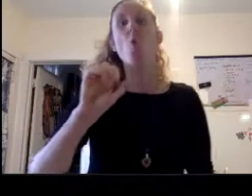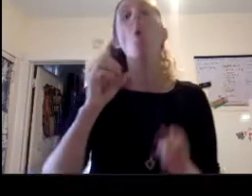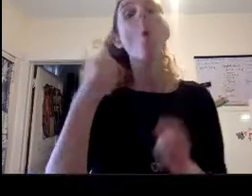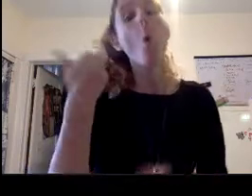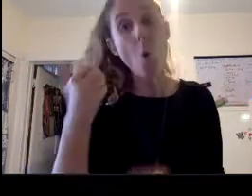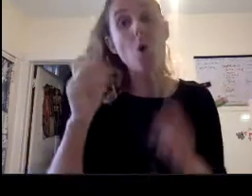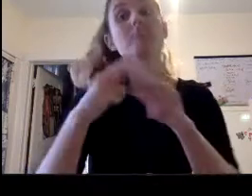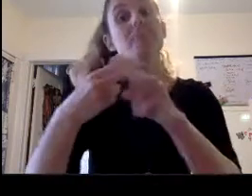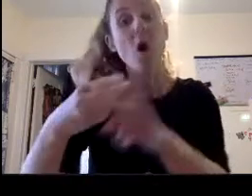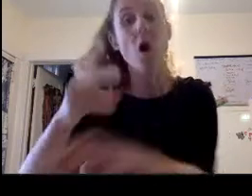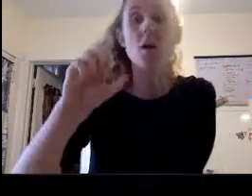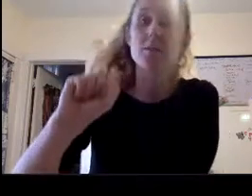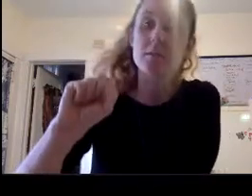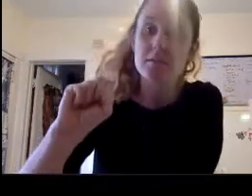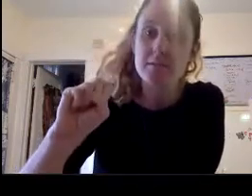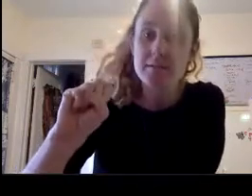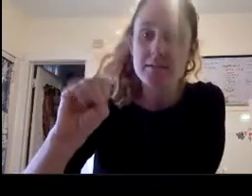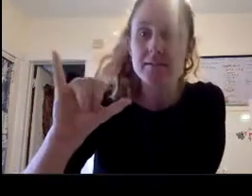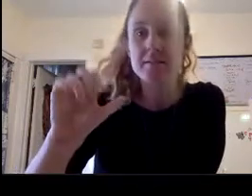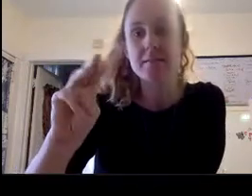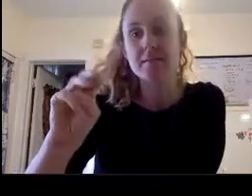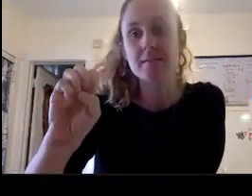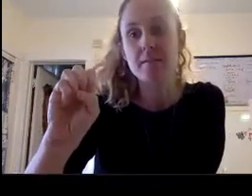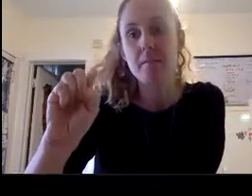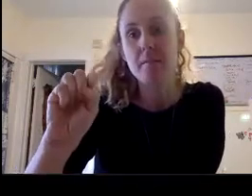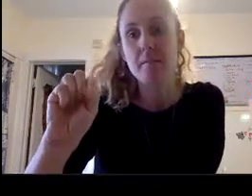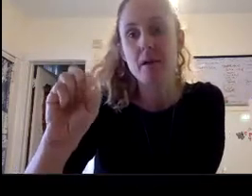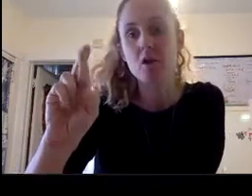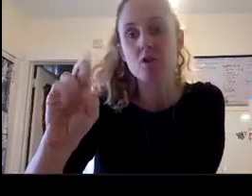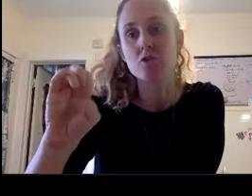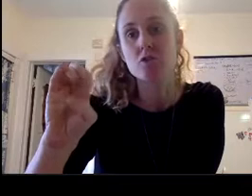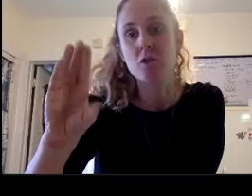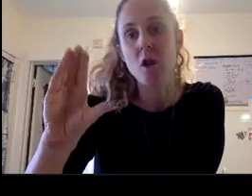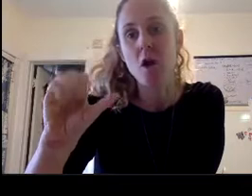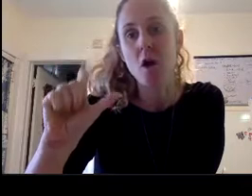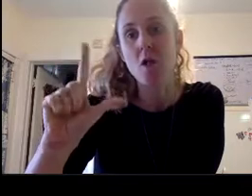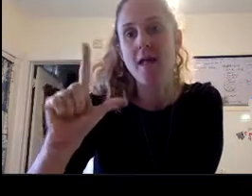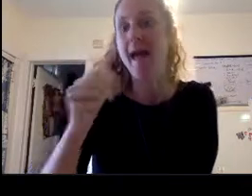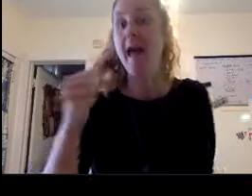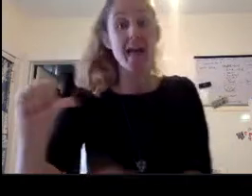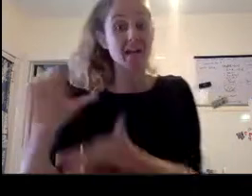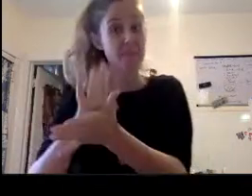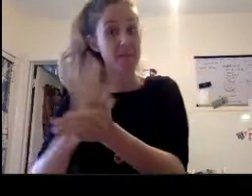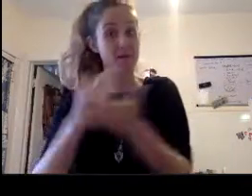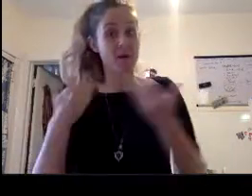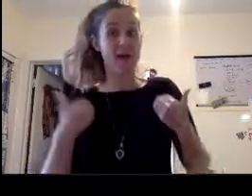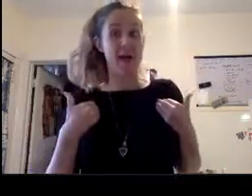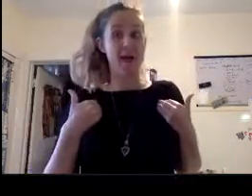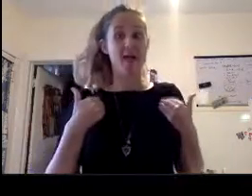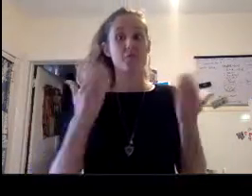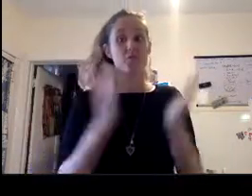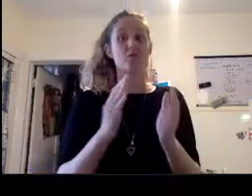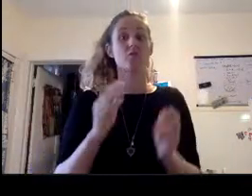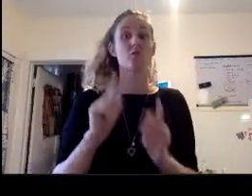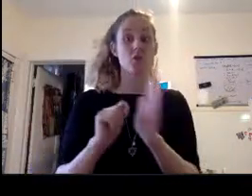piece of paper too. You're going to take any type of paper you have and we're going to fold it in half, the horizontal way, the tall